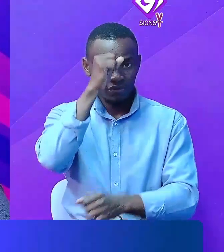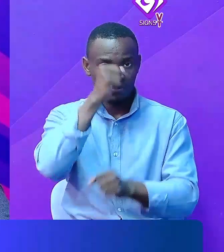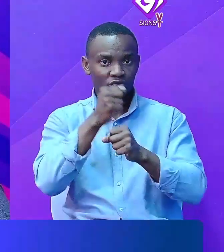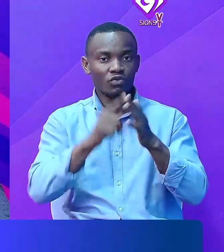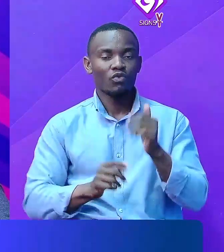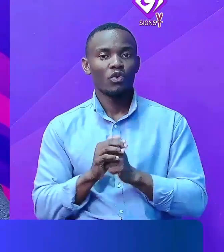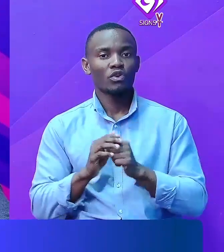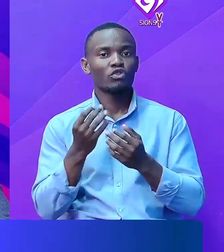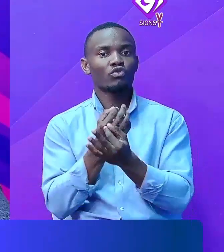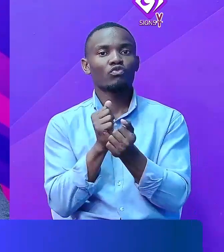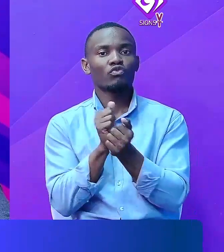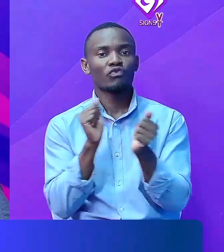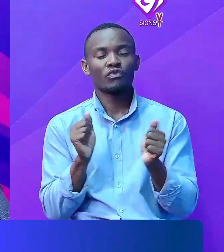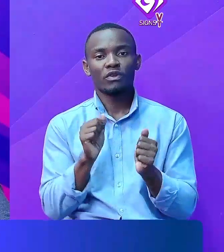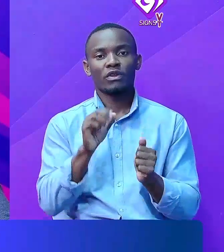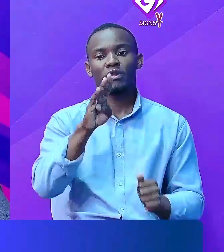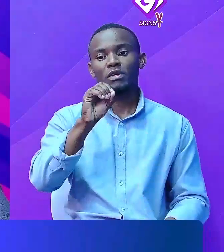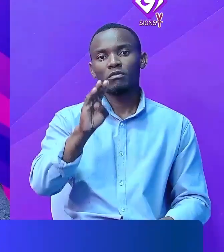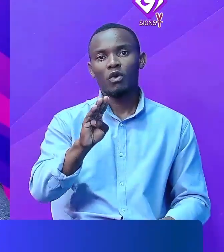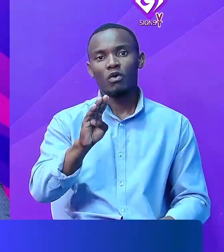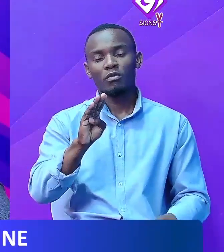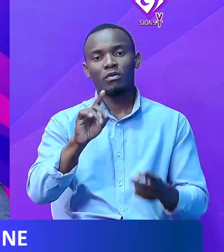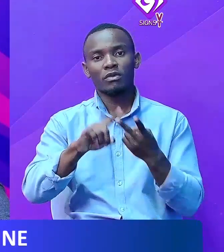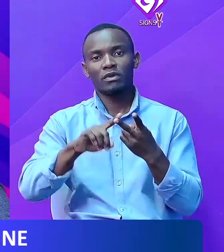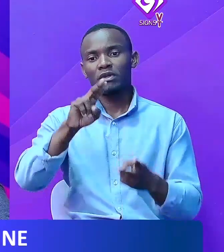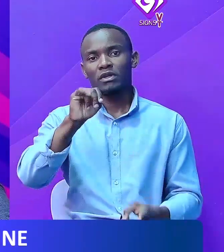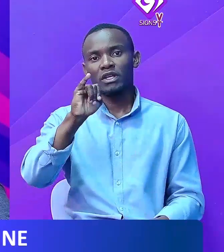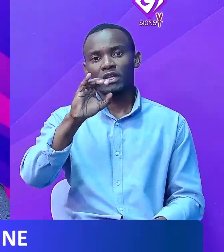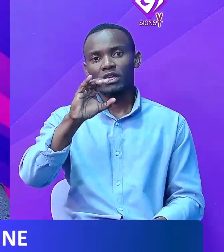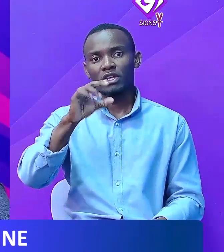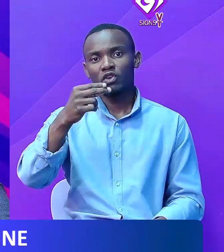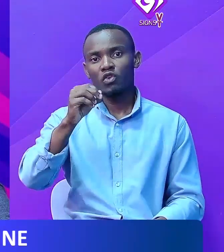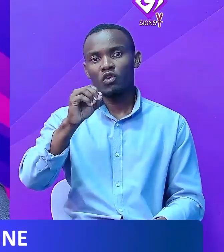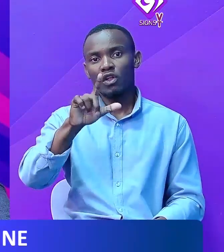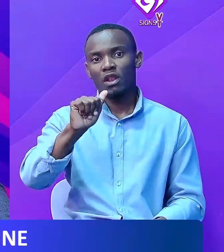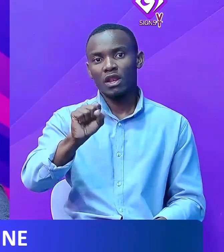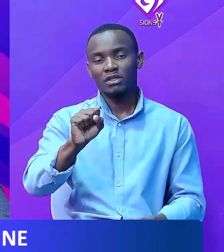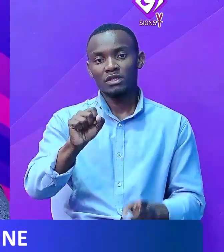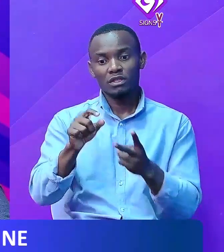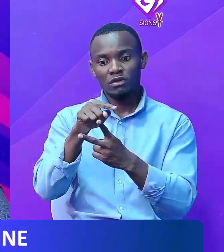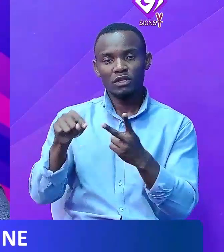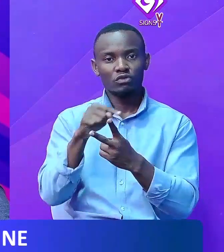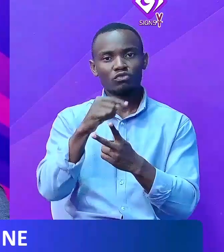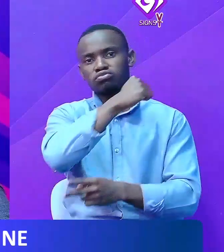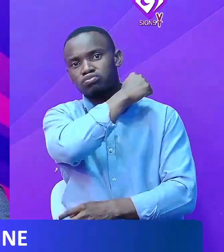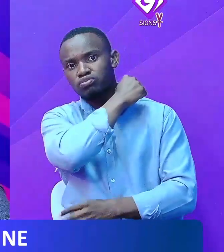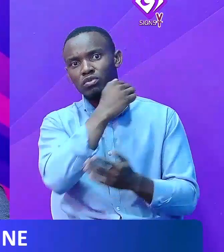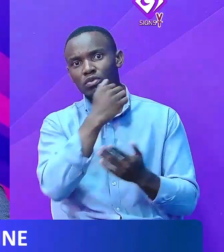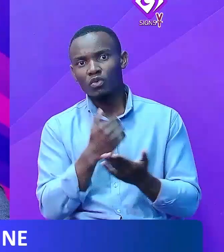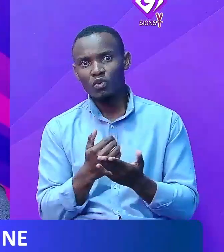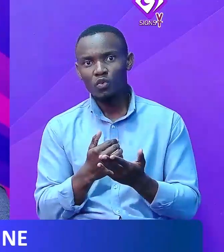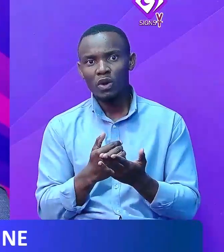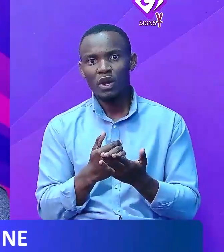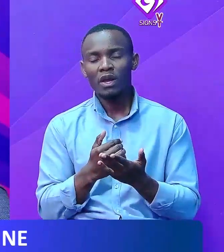Nicholas Oyo within 7 days. The two were abducted by suspected security officers in Kampala, Uganda 2 weeks